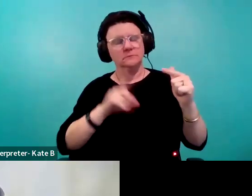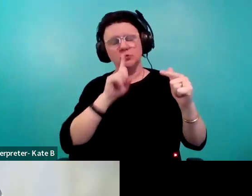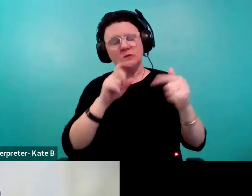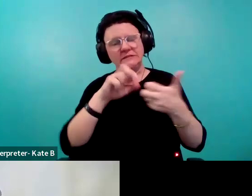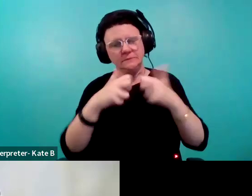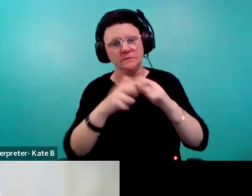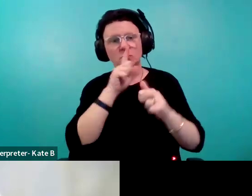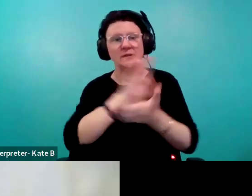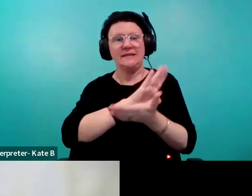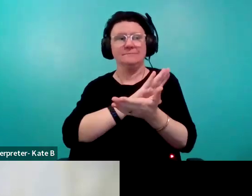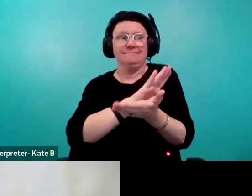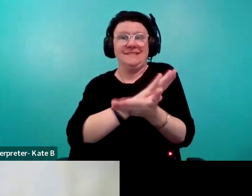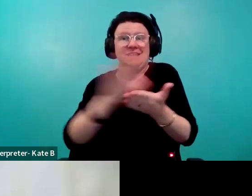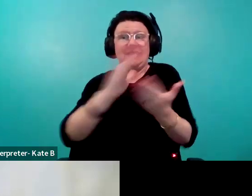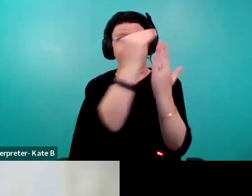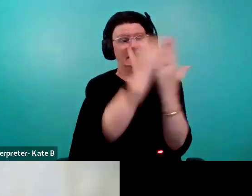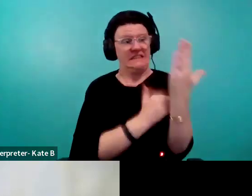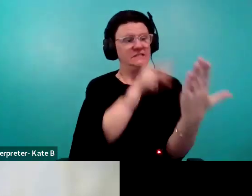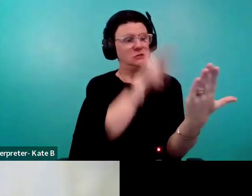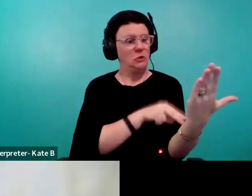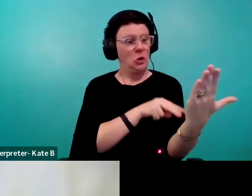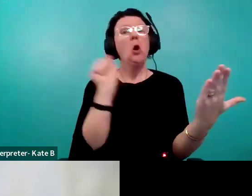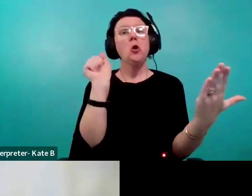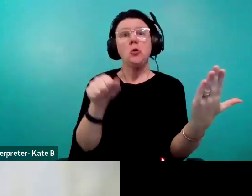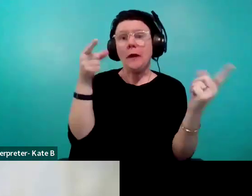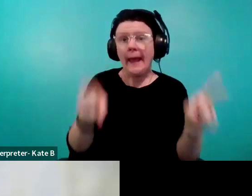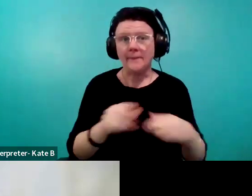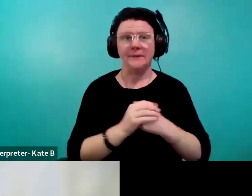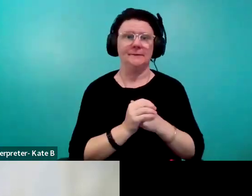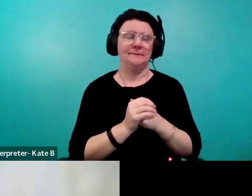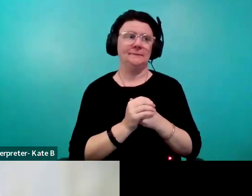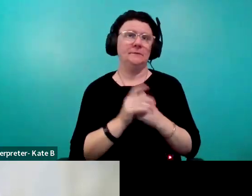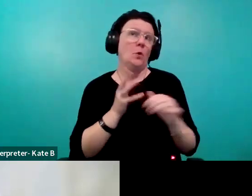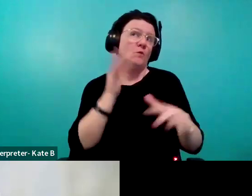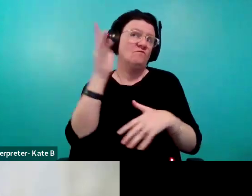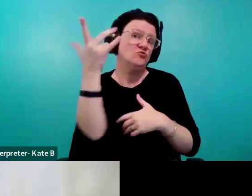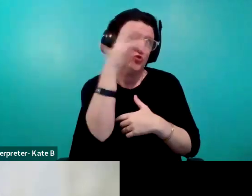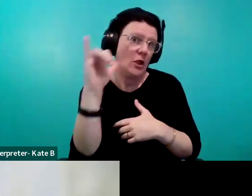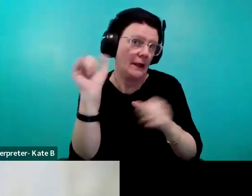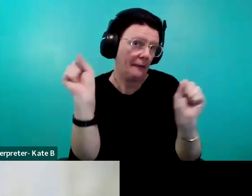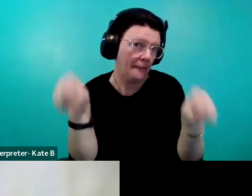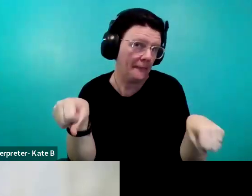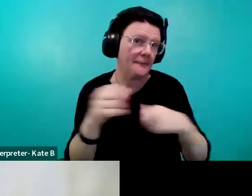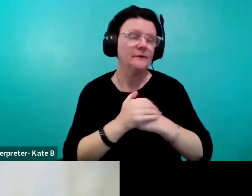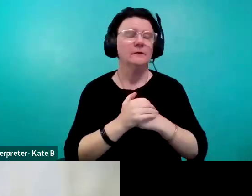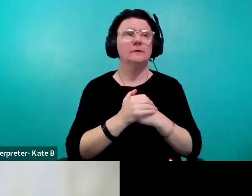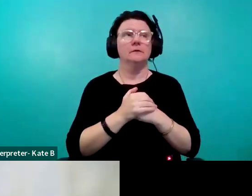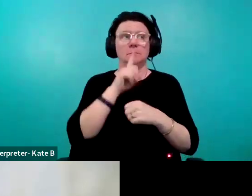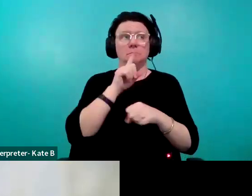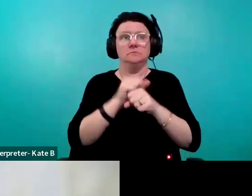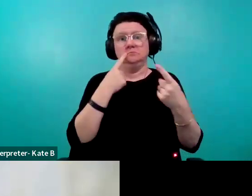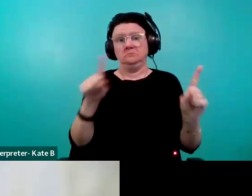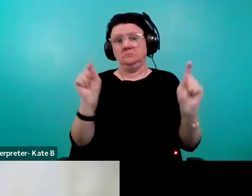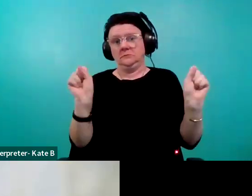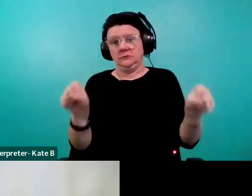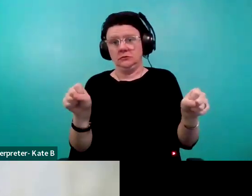maybe it's a nice little laundry list of what could be done and what could be accomplished